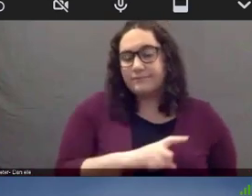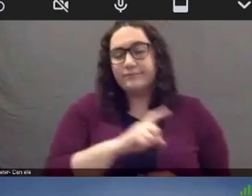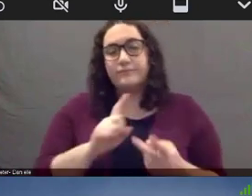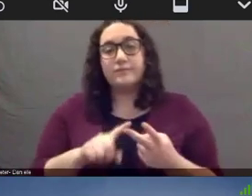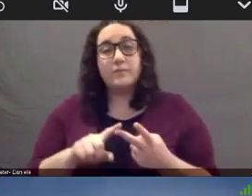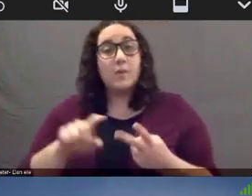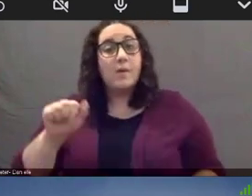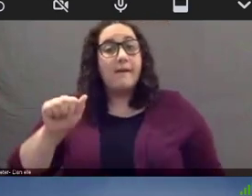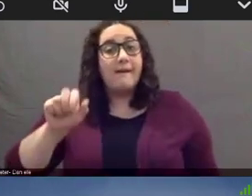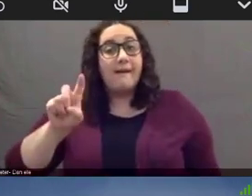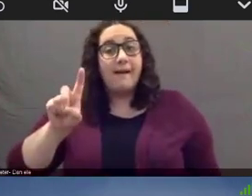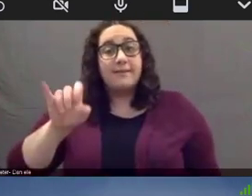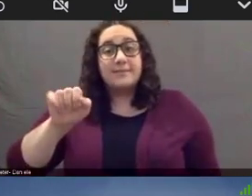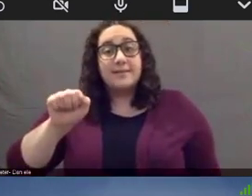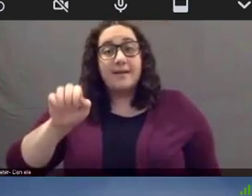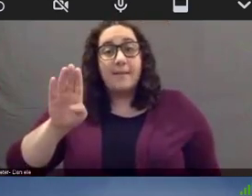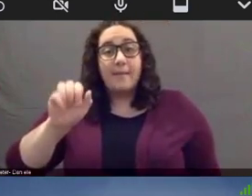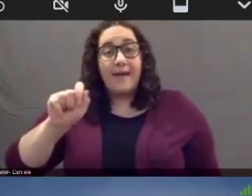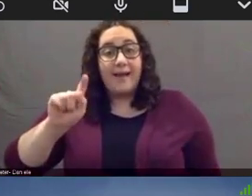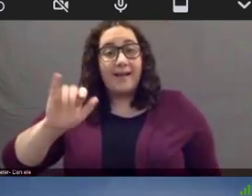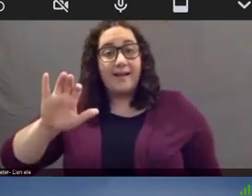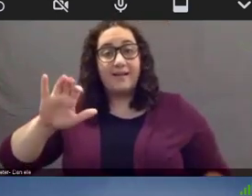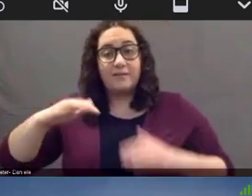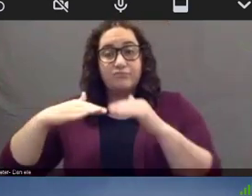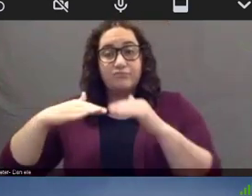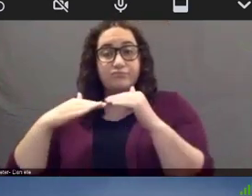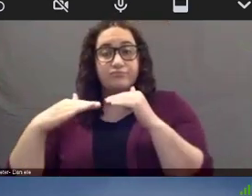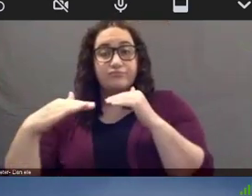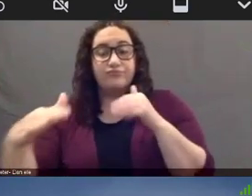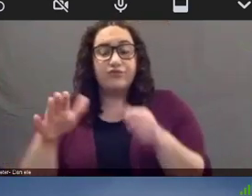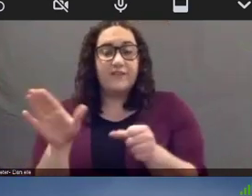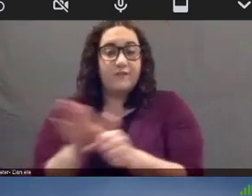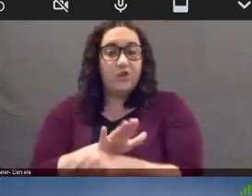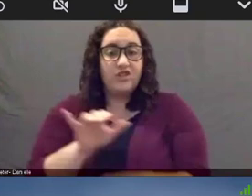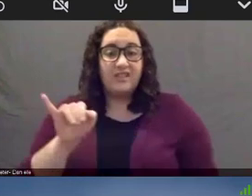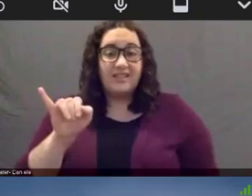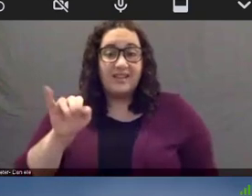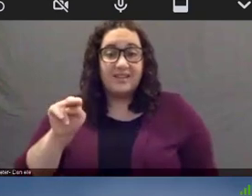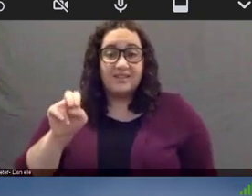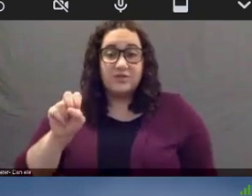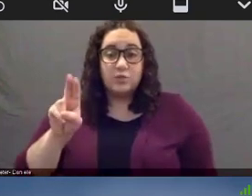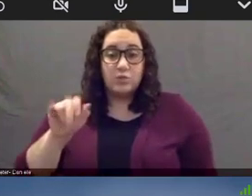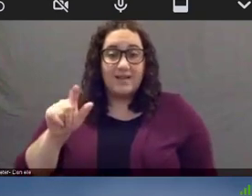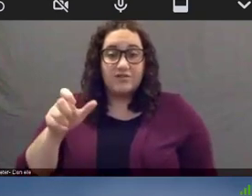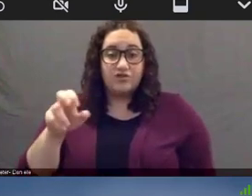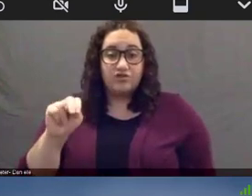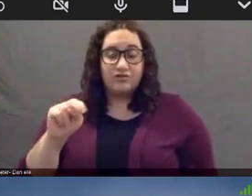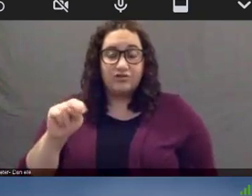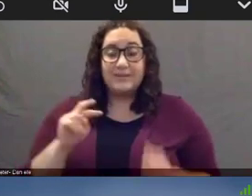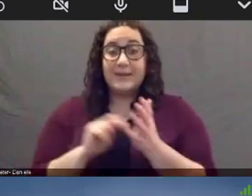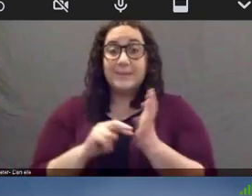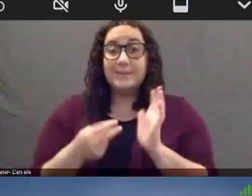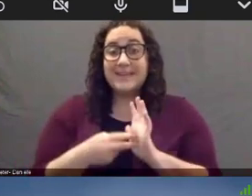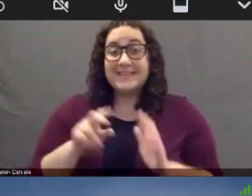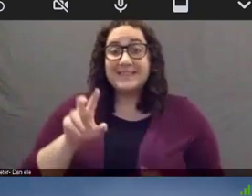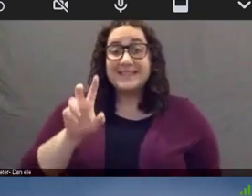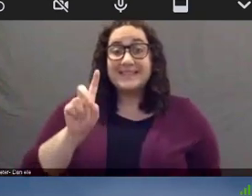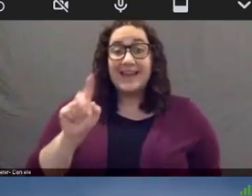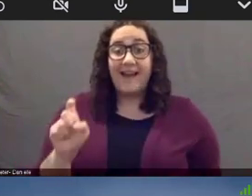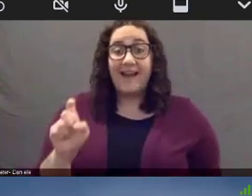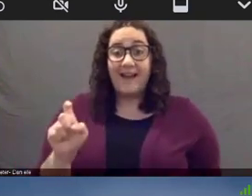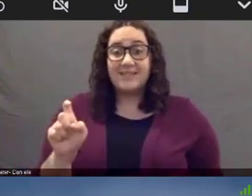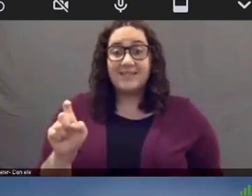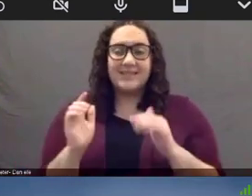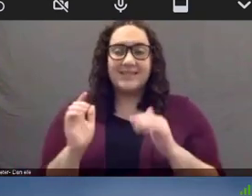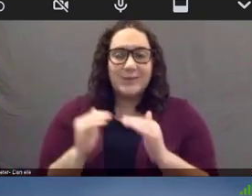the first derivative of temperature with x is zero there. We can also apply this same condition to a line